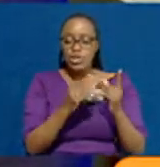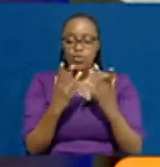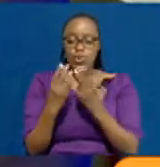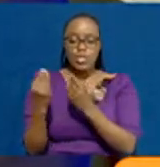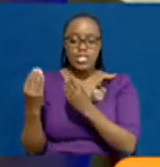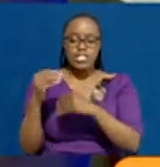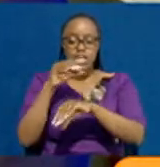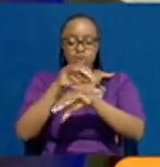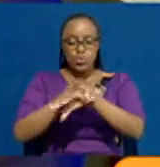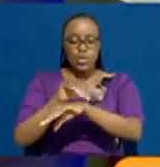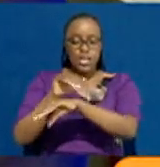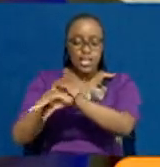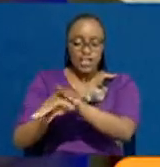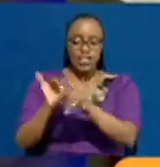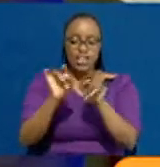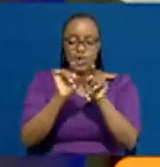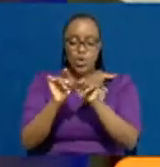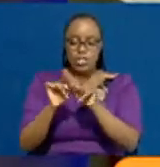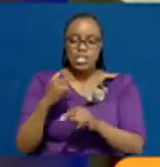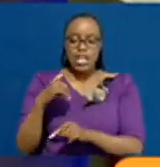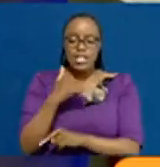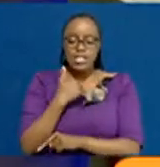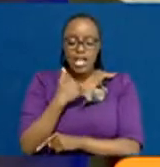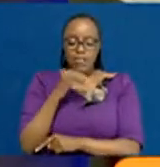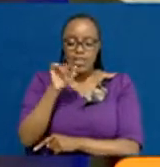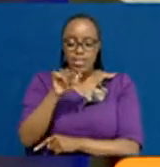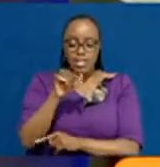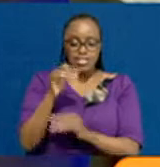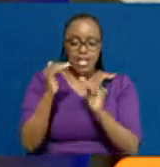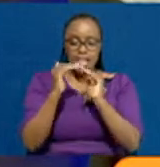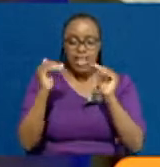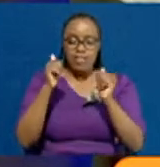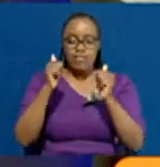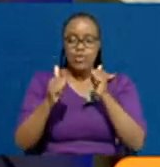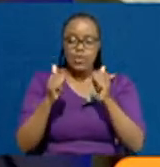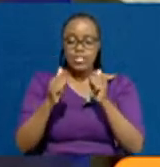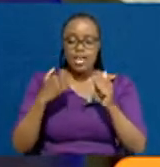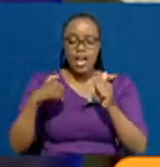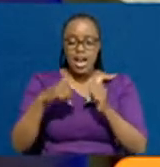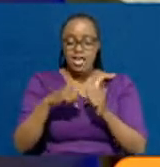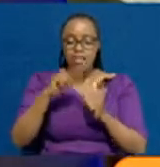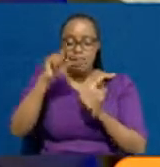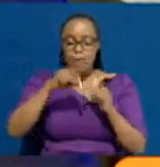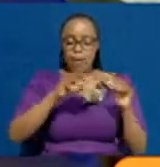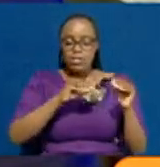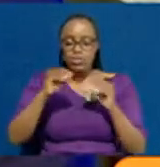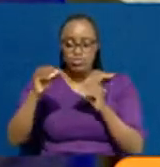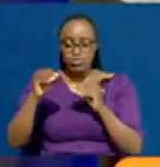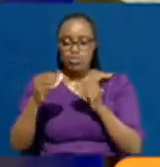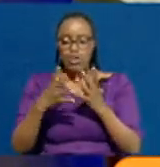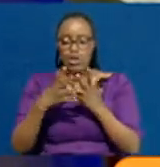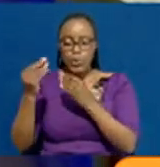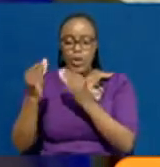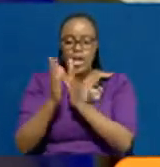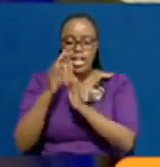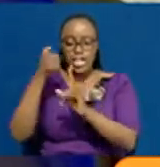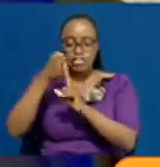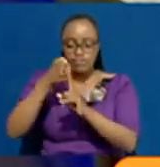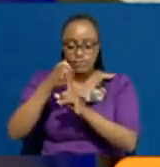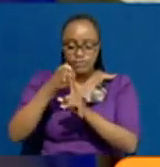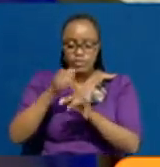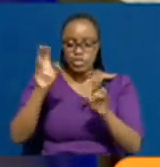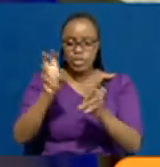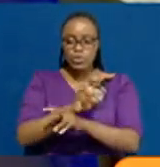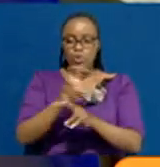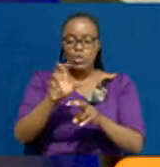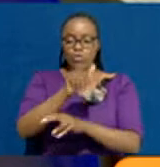reach. But now we have reached that plateau where we now have to go out aggressively to look